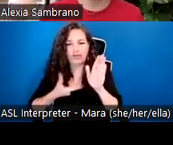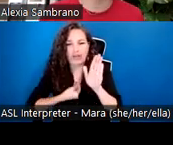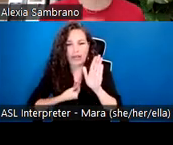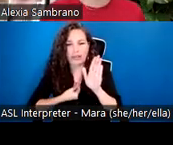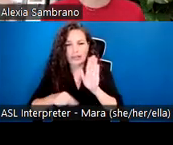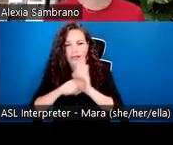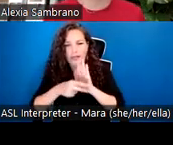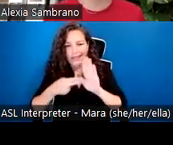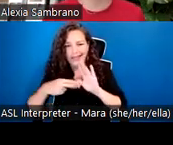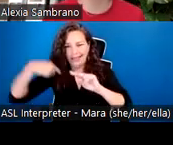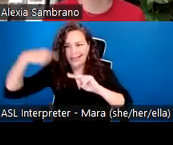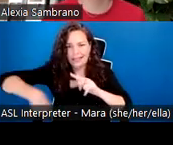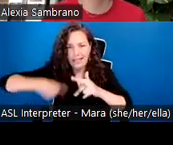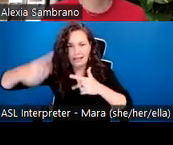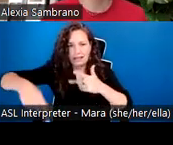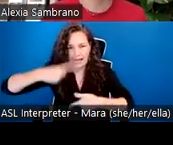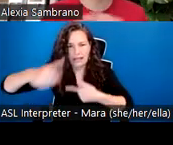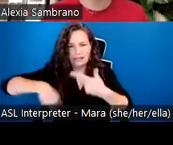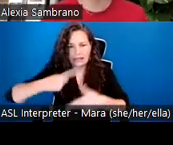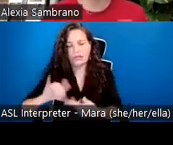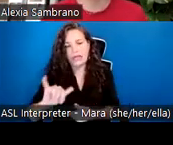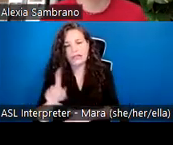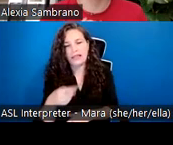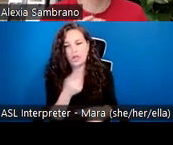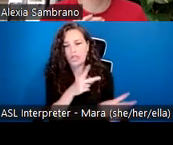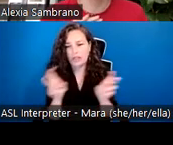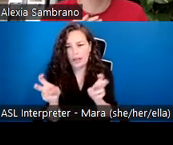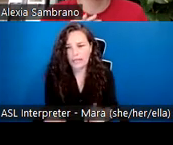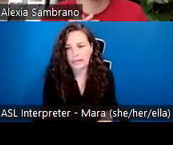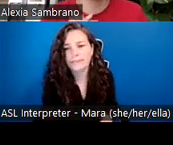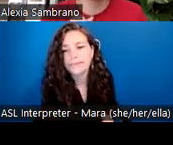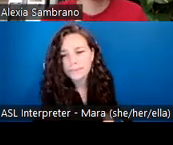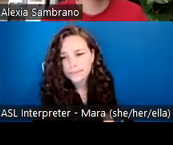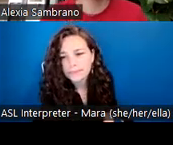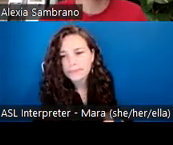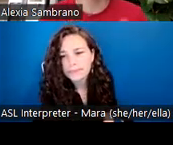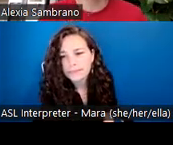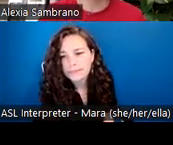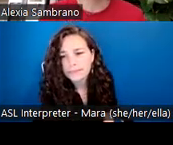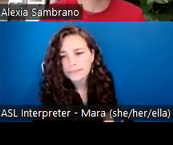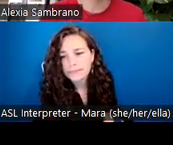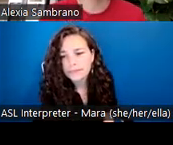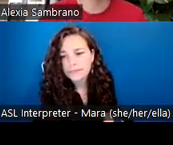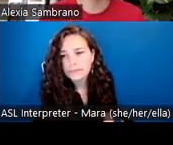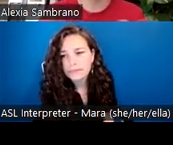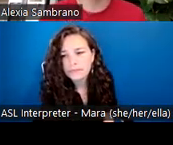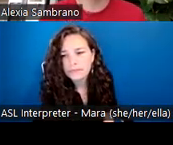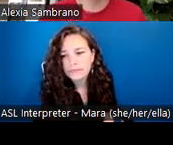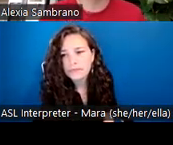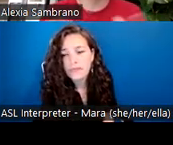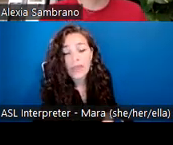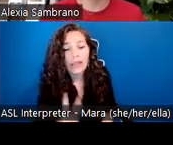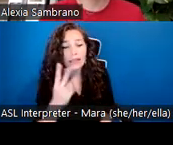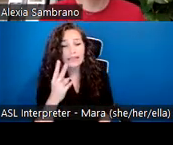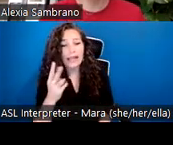and how this kind of works as a cycle. So this will be the first thing that we'll discuss together today. The second being kind of a